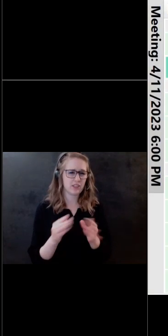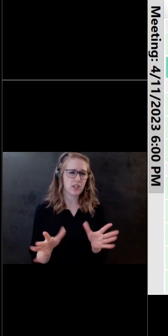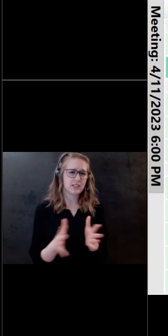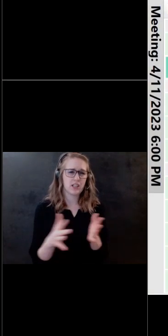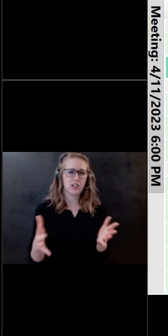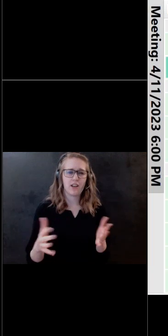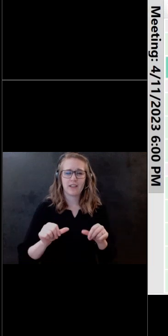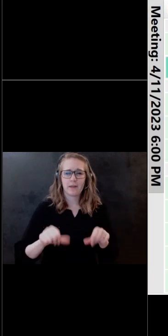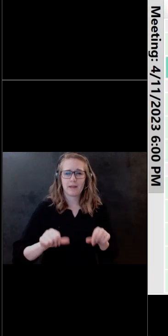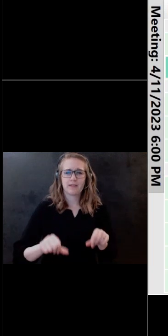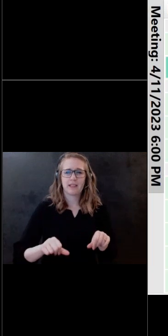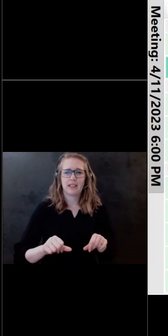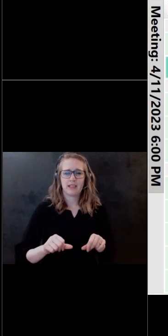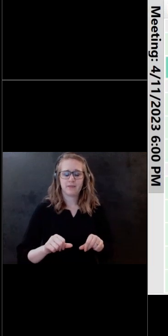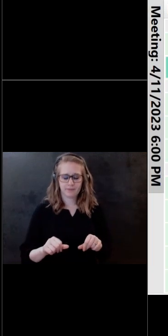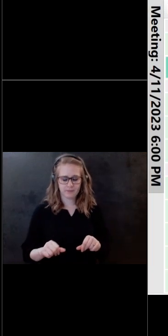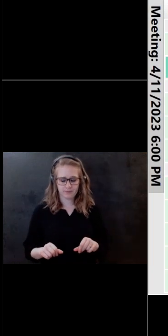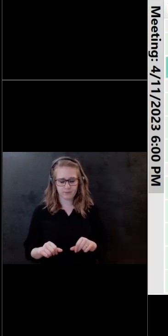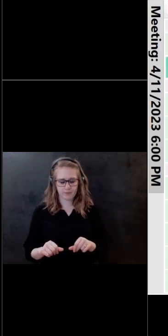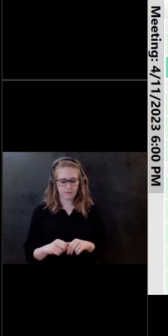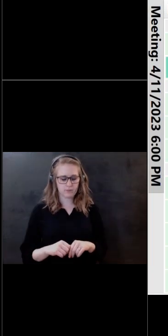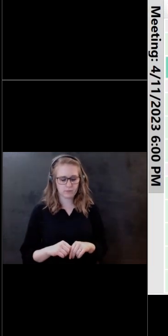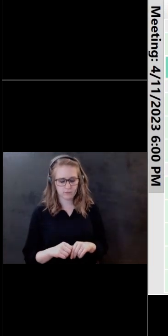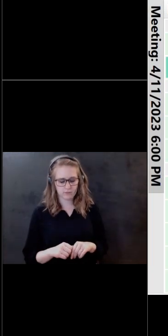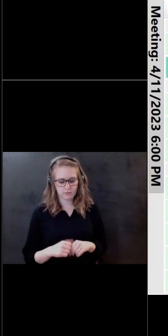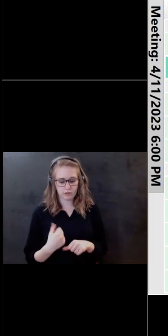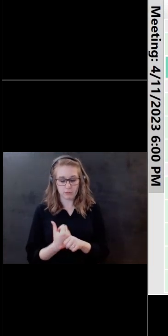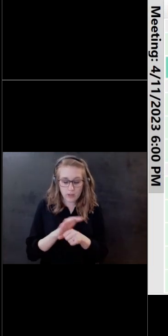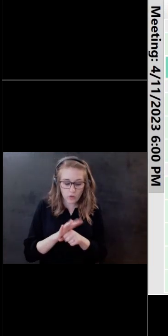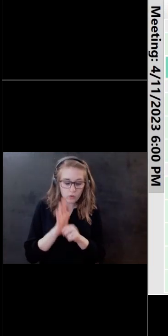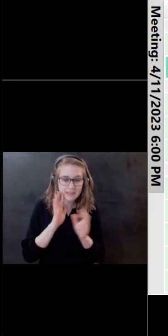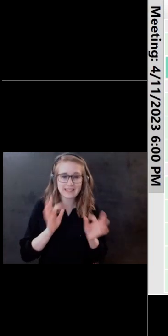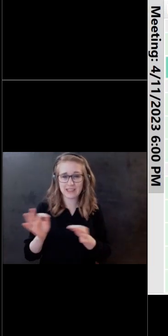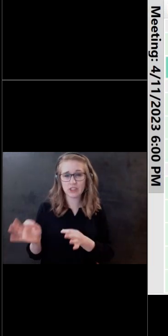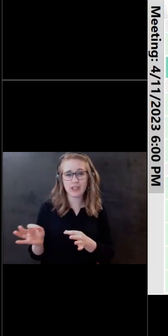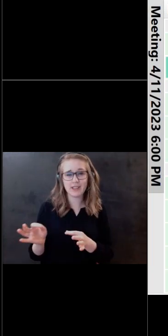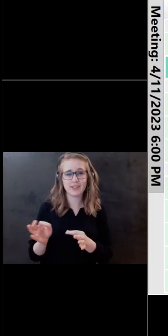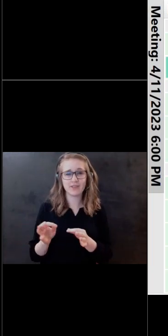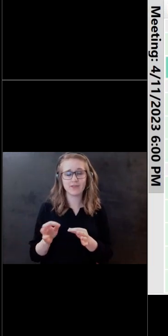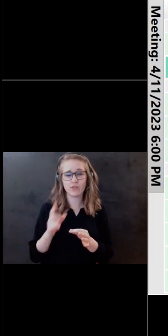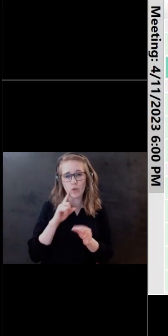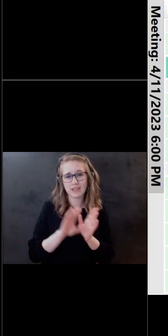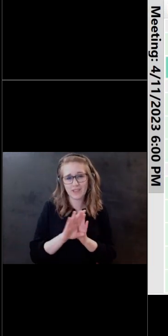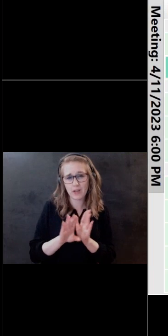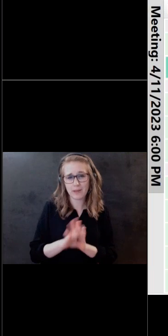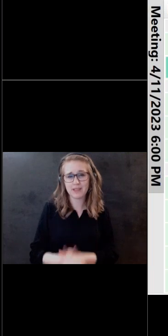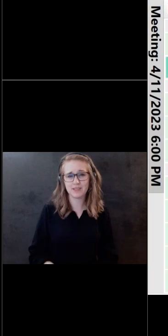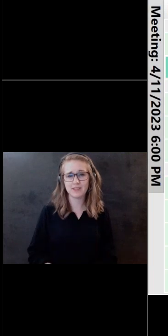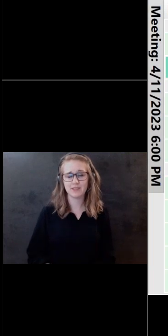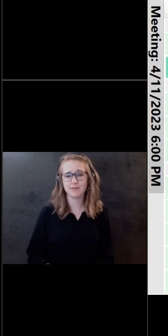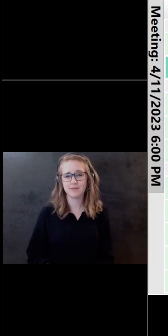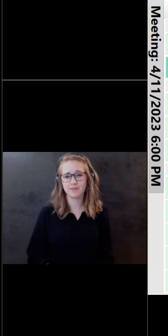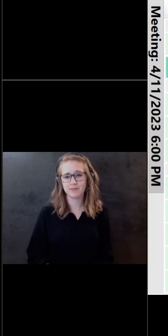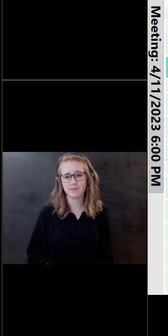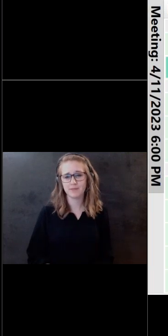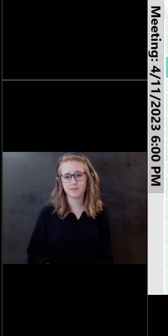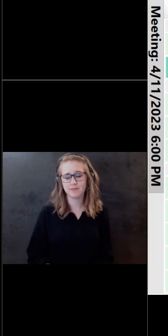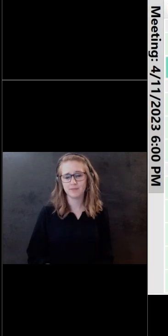ability to make local decisions on development and such. So there